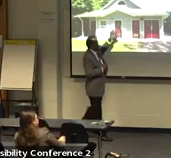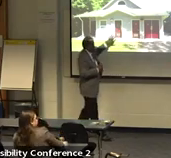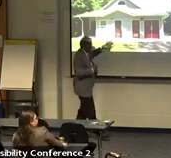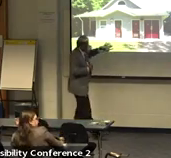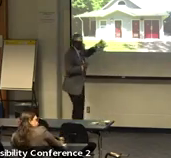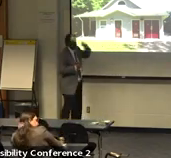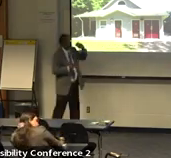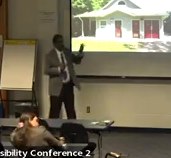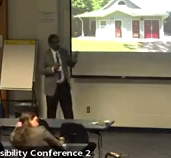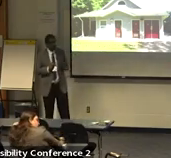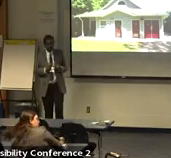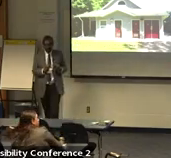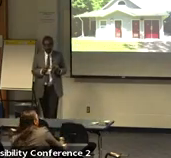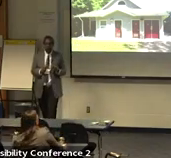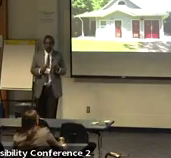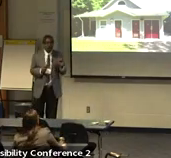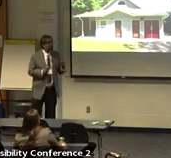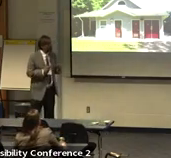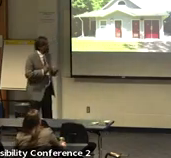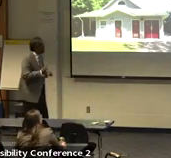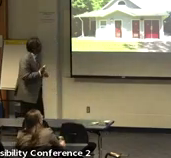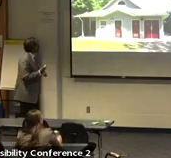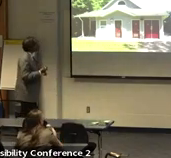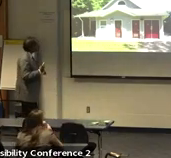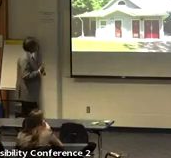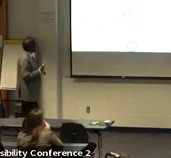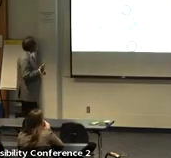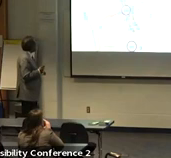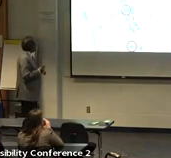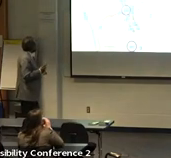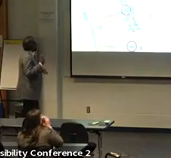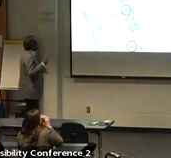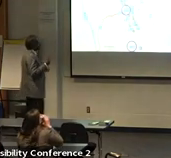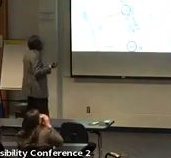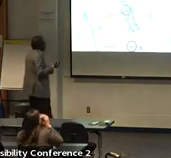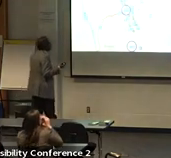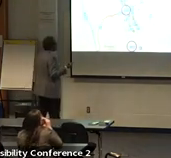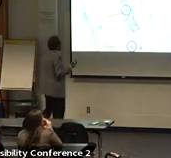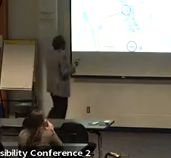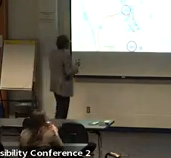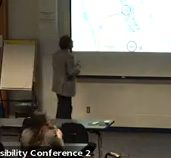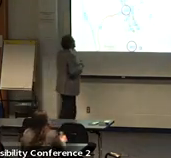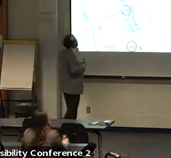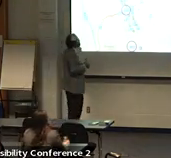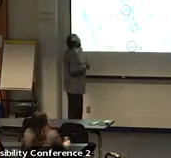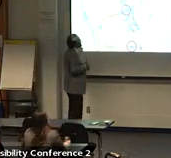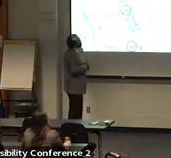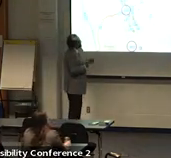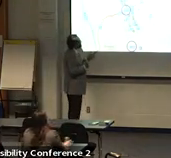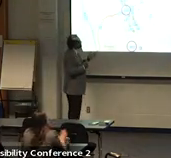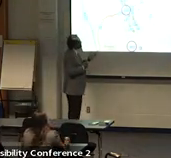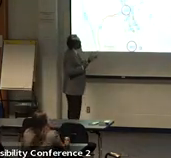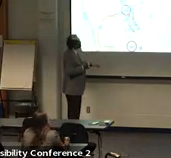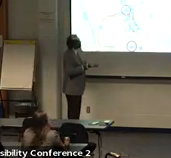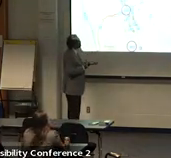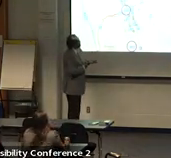there was at one time an accessible bathroom there, which no longer is there. So this actually caused a bit of an issue for us. One